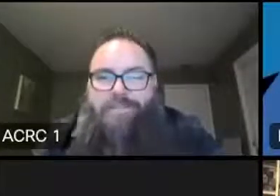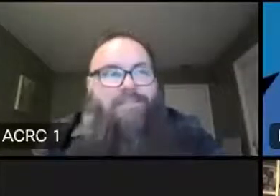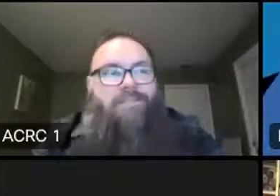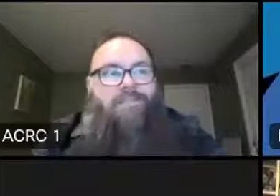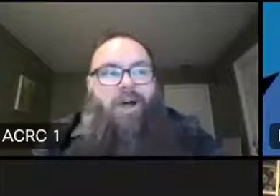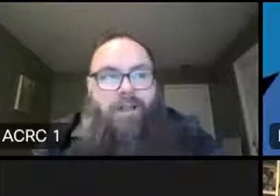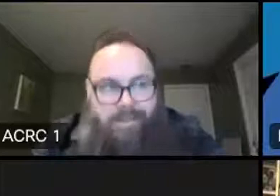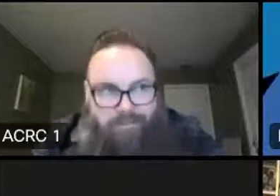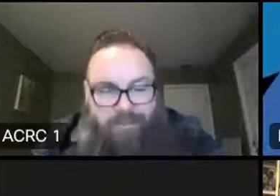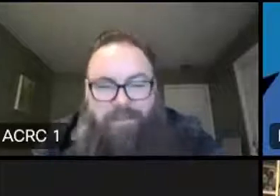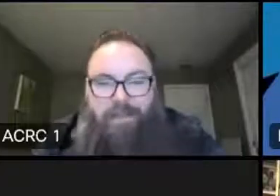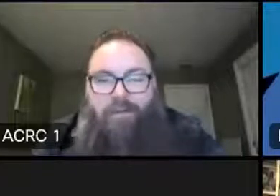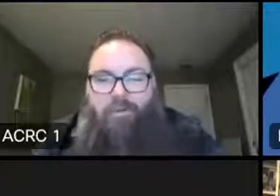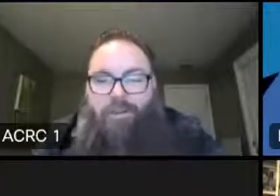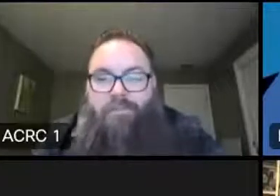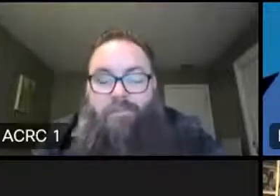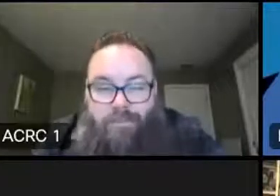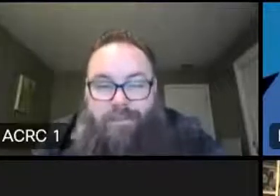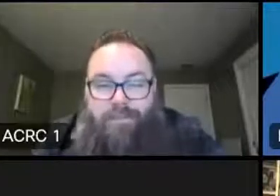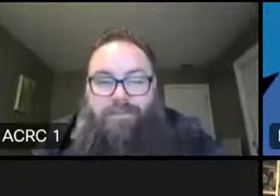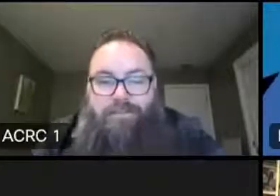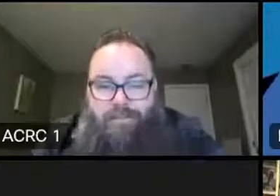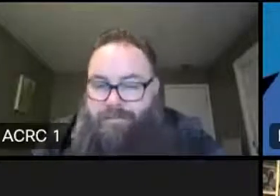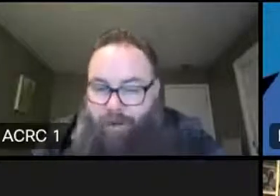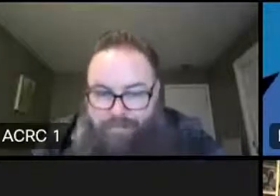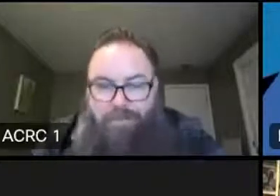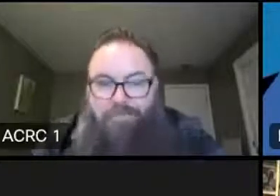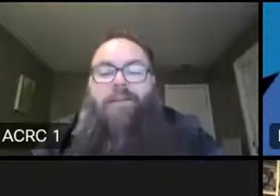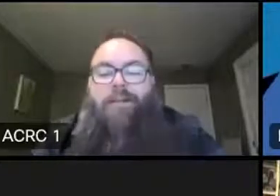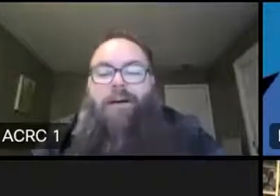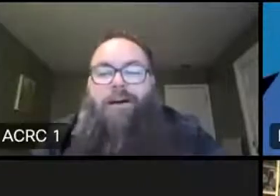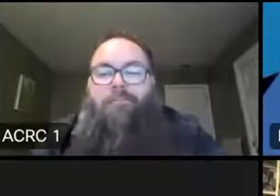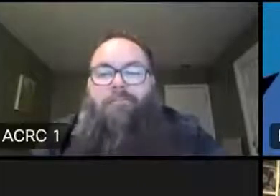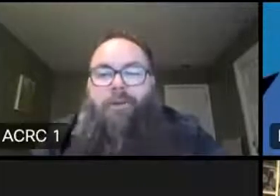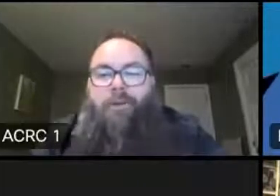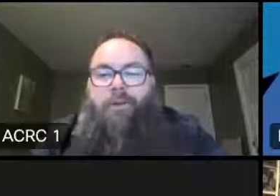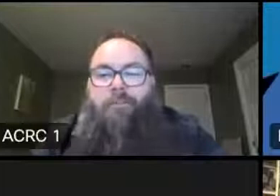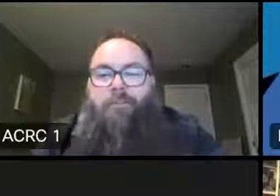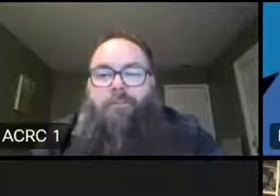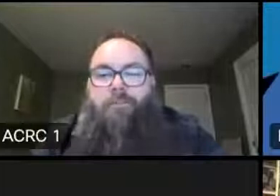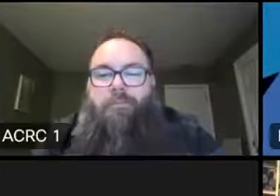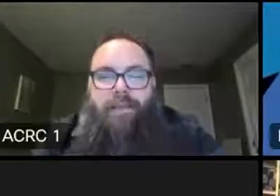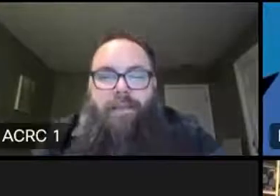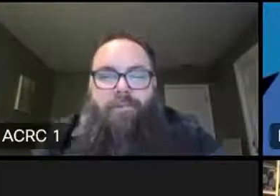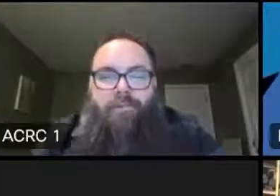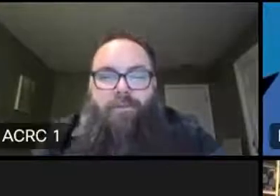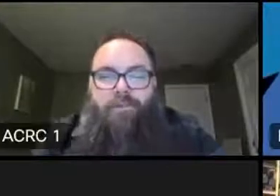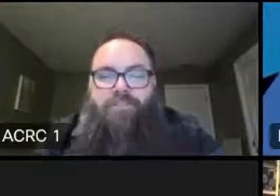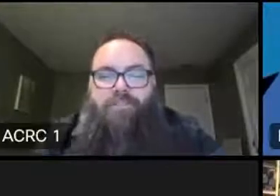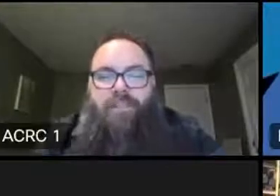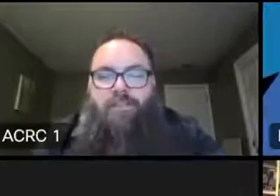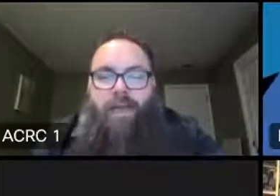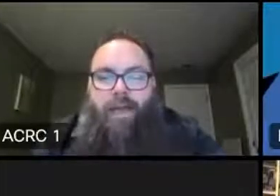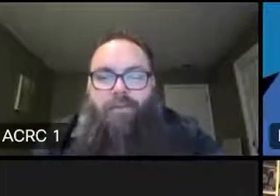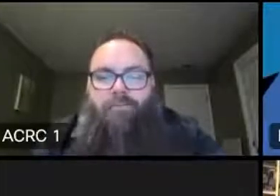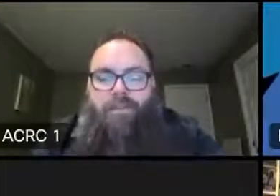quality incentive stuff is awesome. Quality improvement is awesome. But when you're struggling to be able to fill the